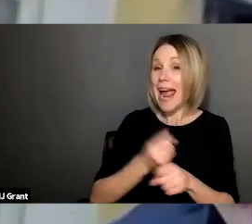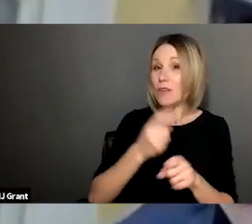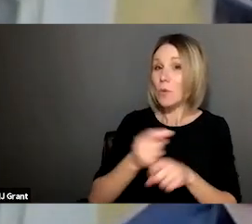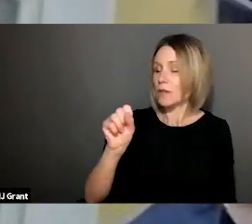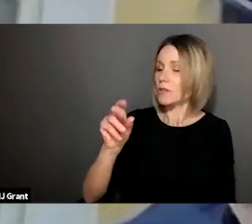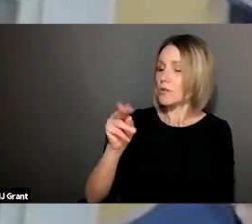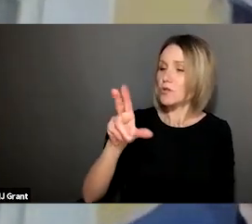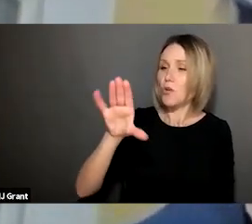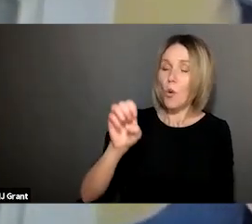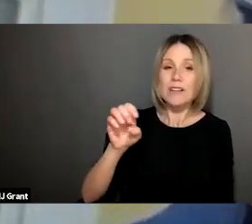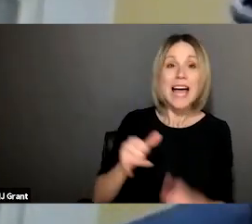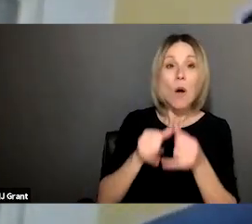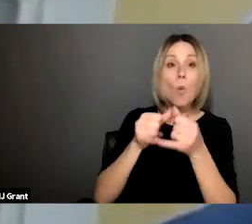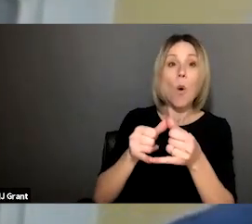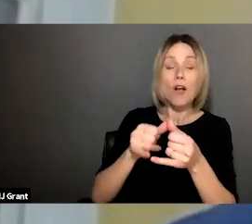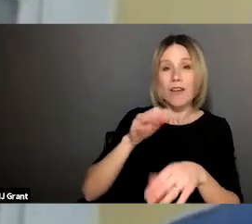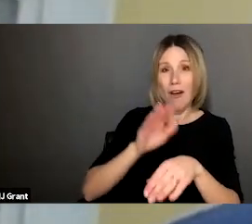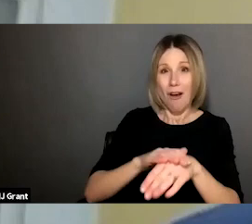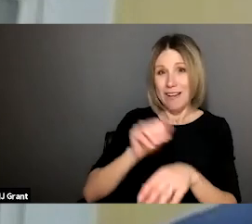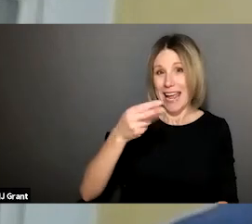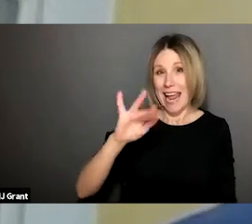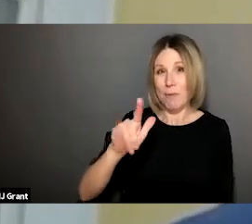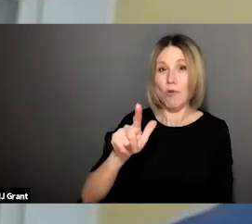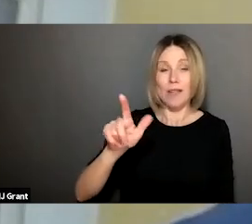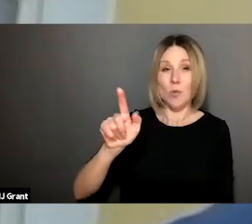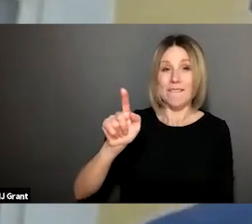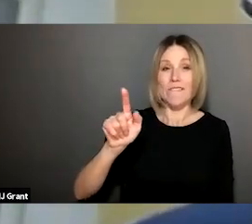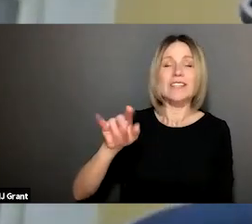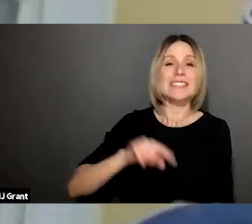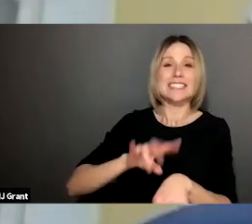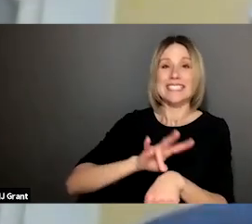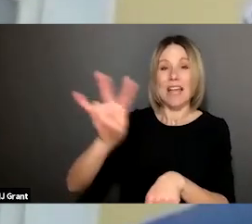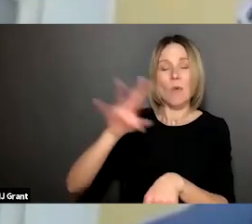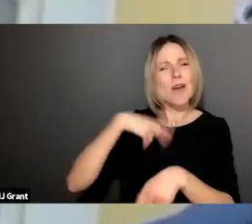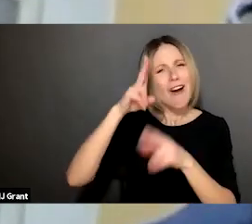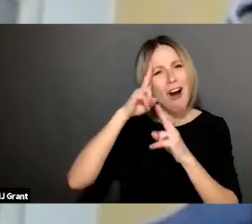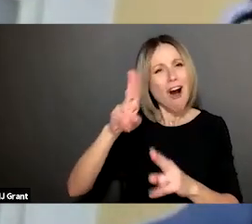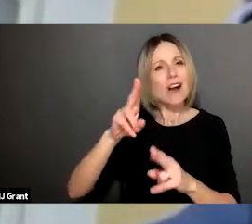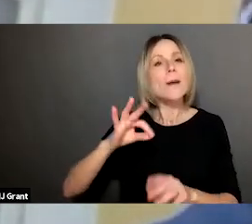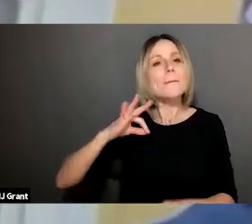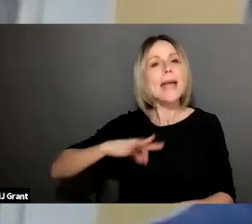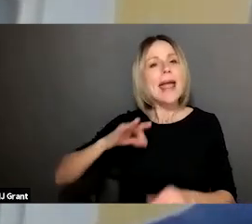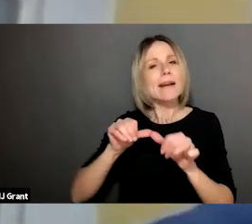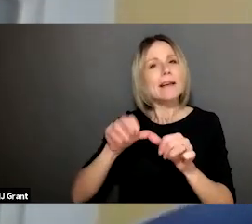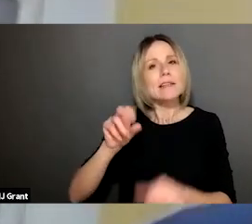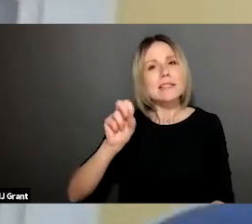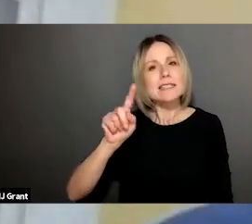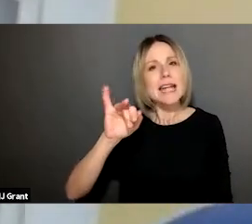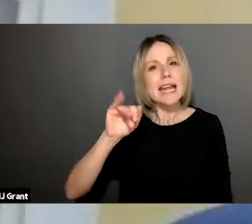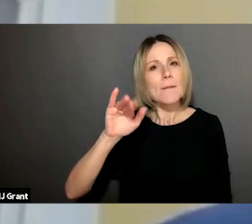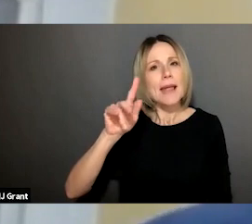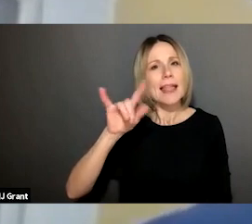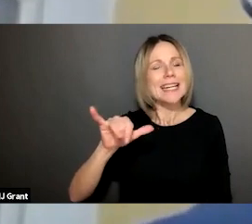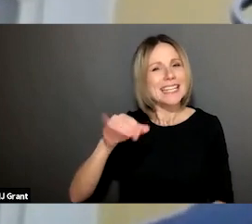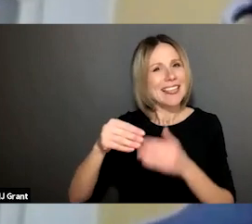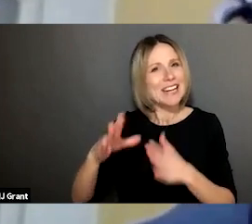1st at 7 o'clock, where we honor Maine sustainability leaders. We are so excited to have Joel Clement as our keynote